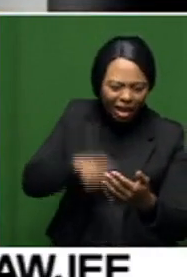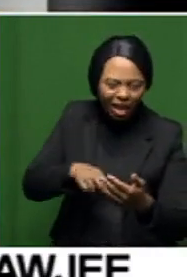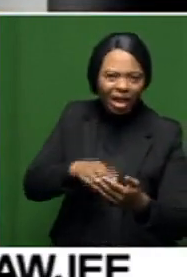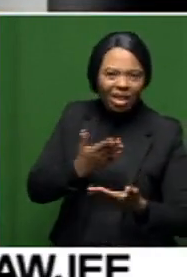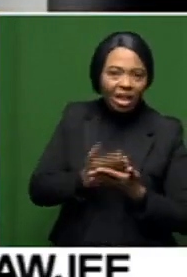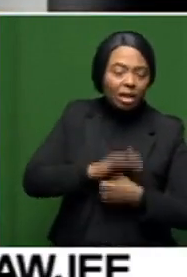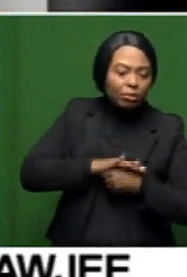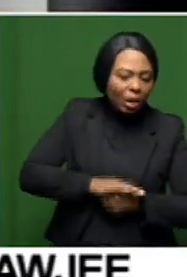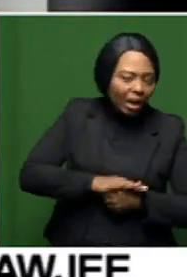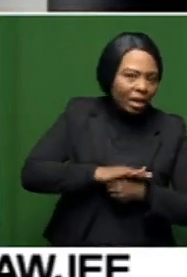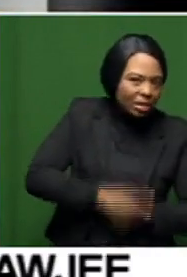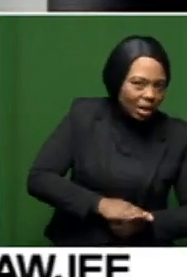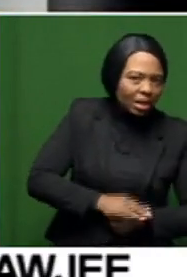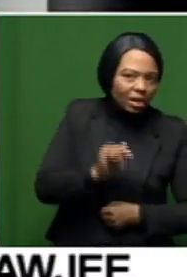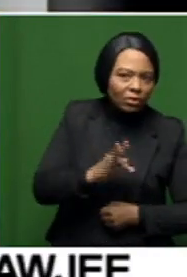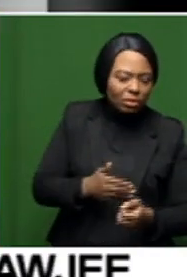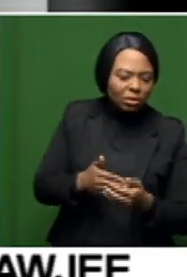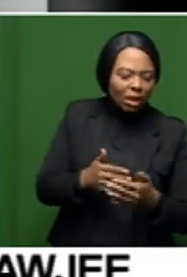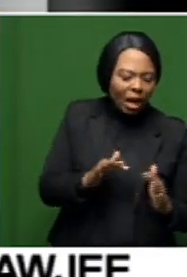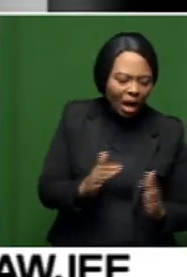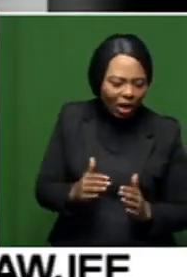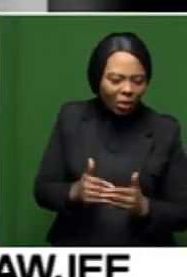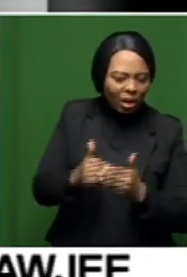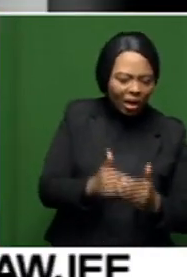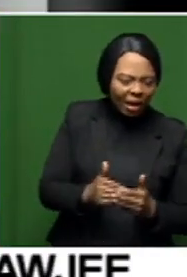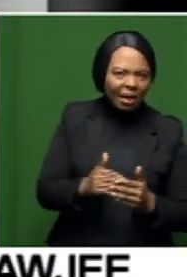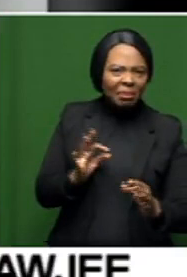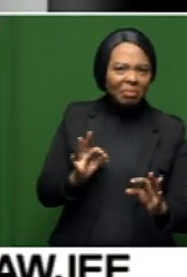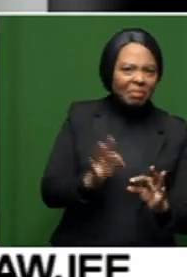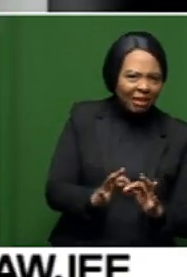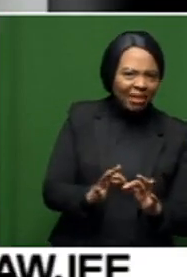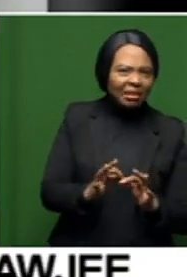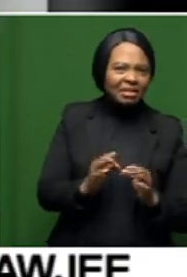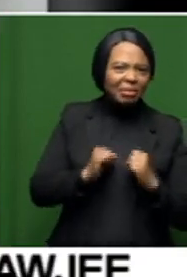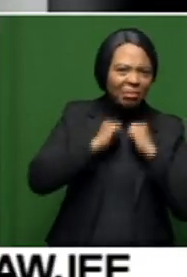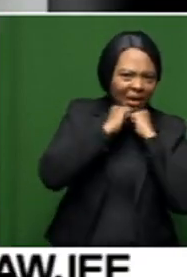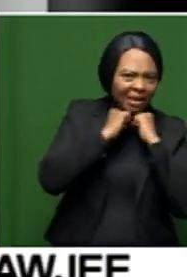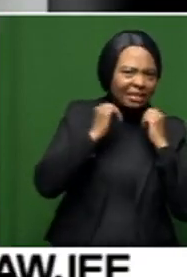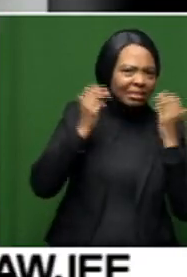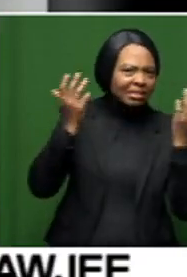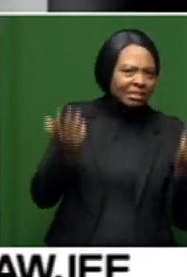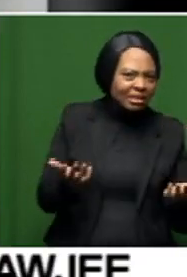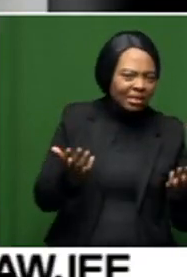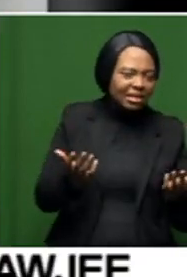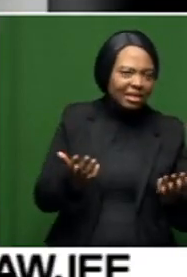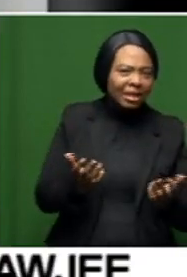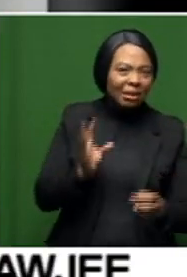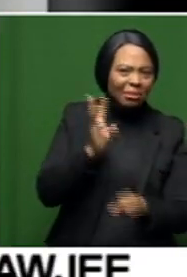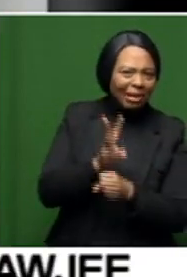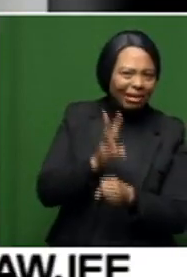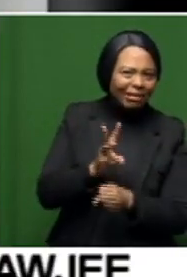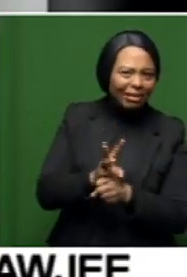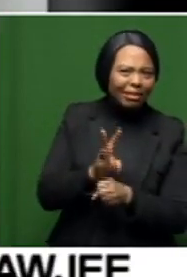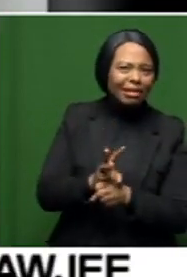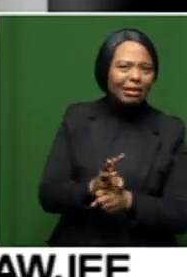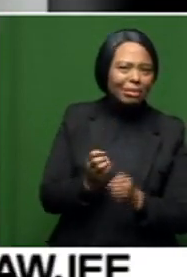again, mothers specifically, to be the perfect parent. And mothers have been